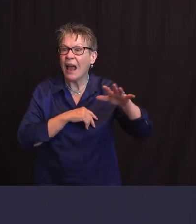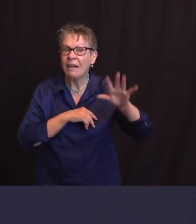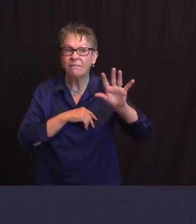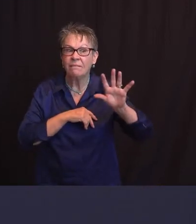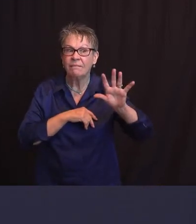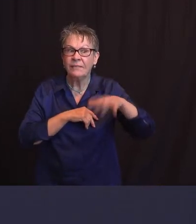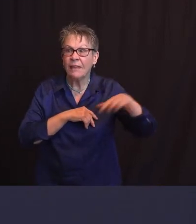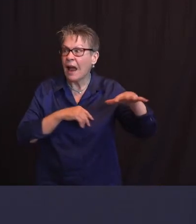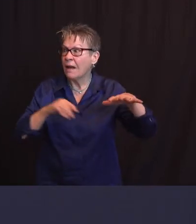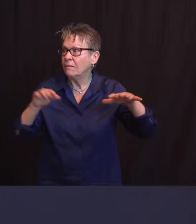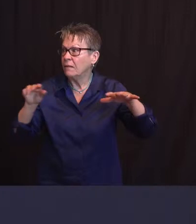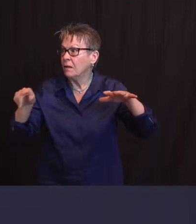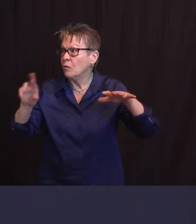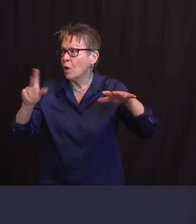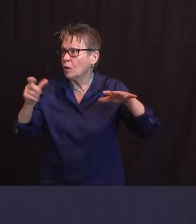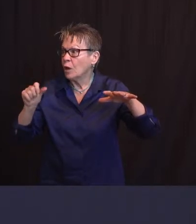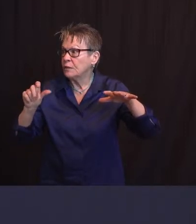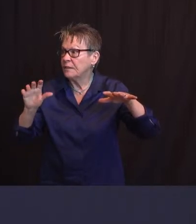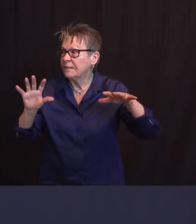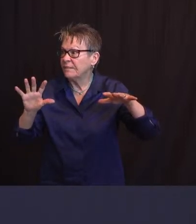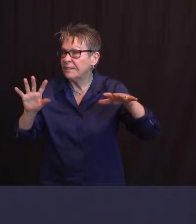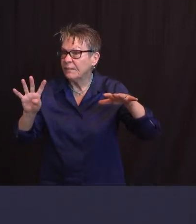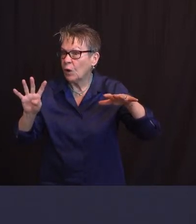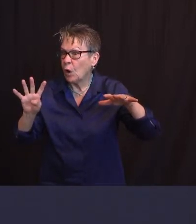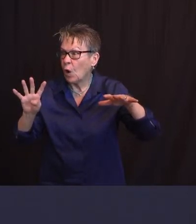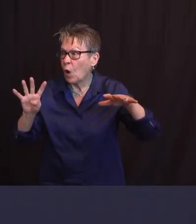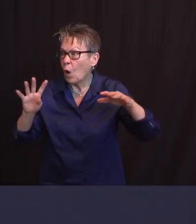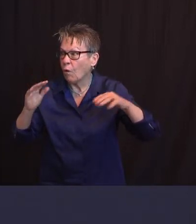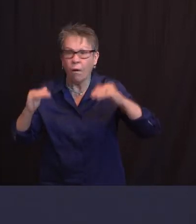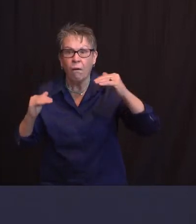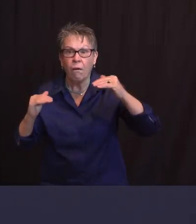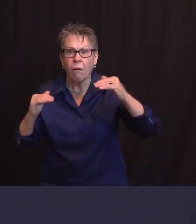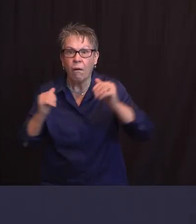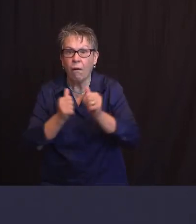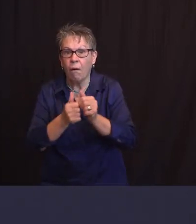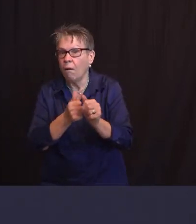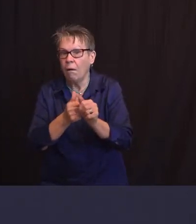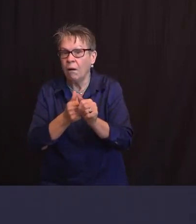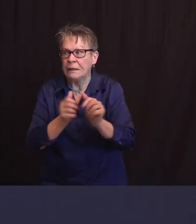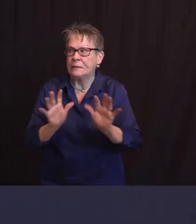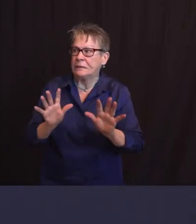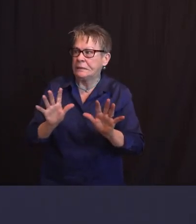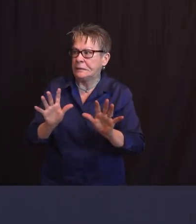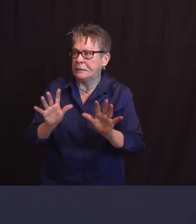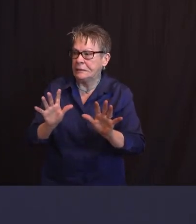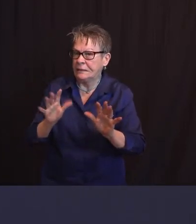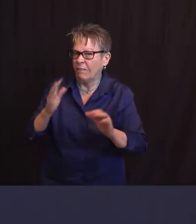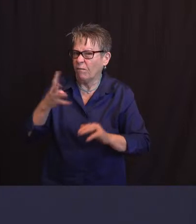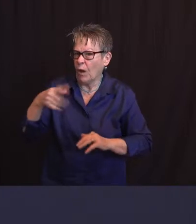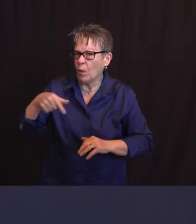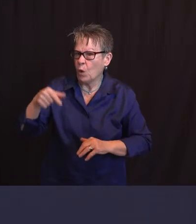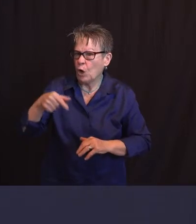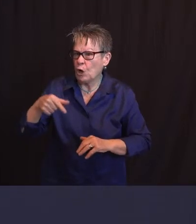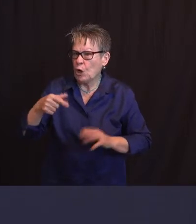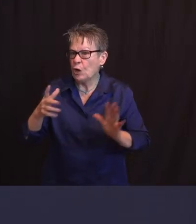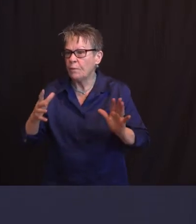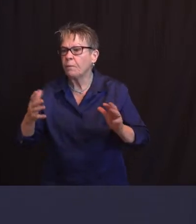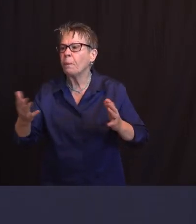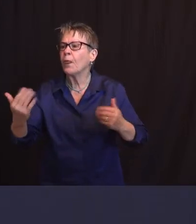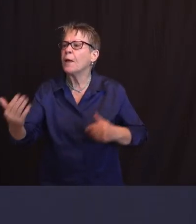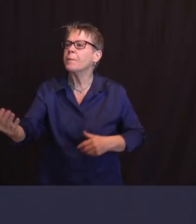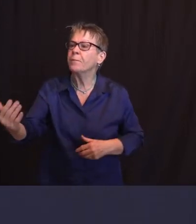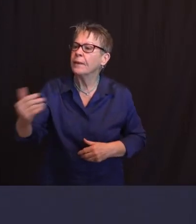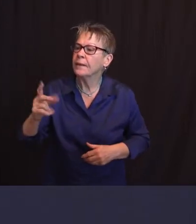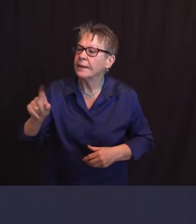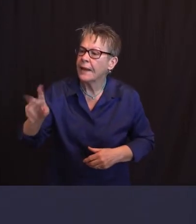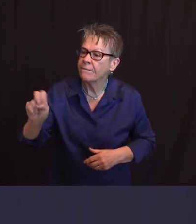repeat of what happened last night with the men. Let's go to Dave, and then we'll go back behind you. Hey, Dave. Hi,